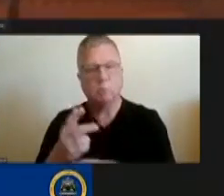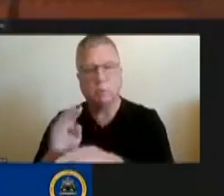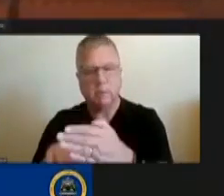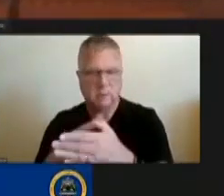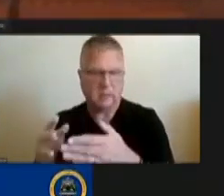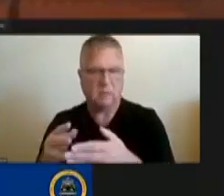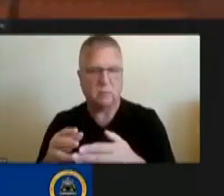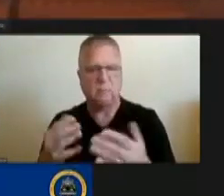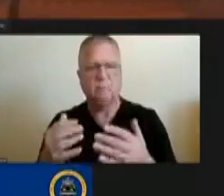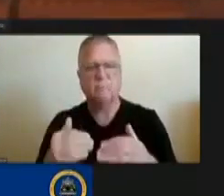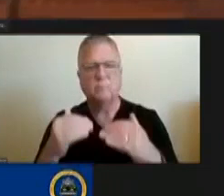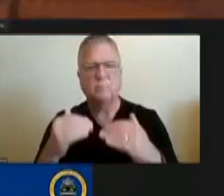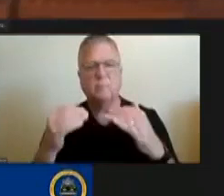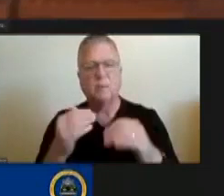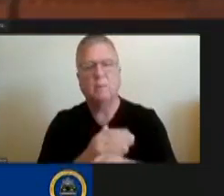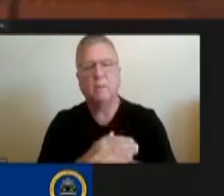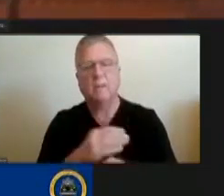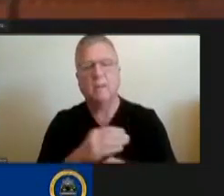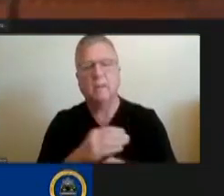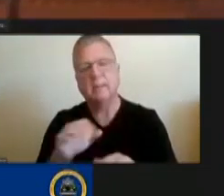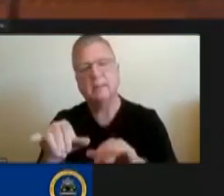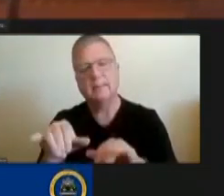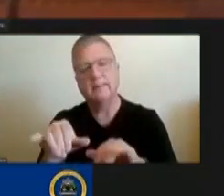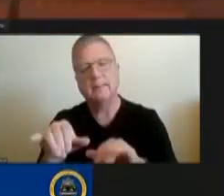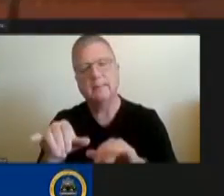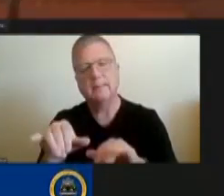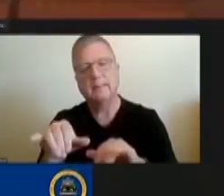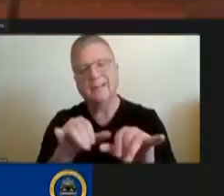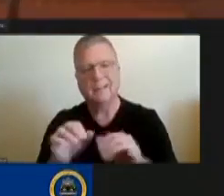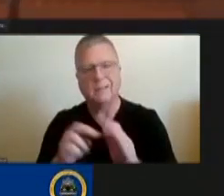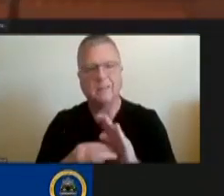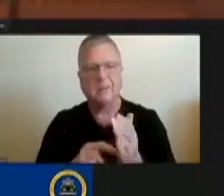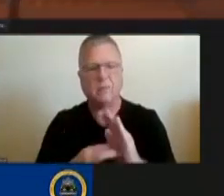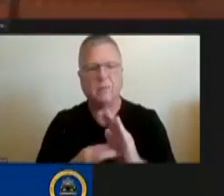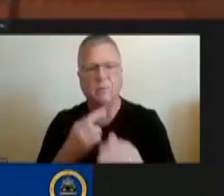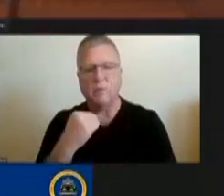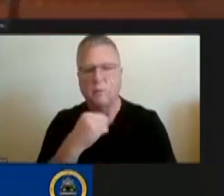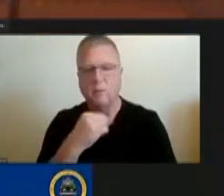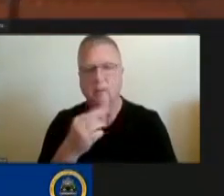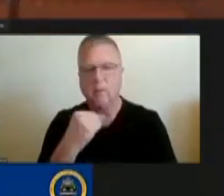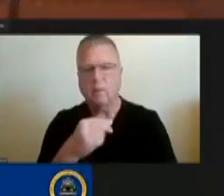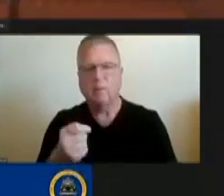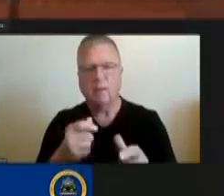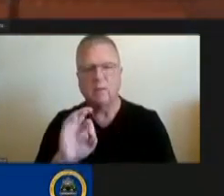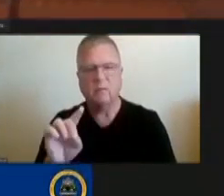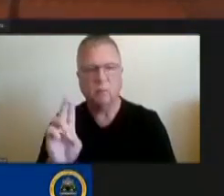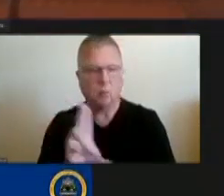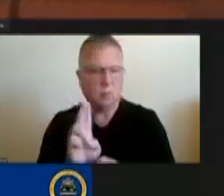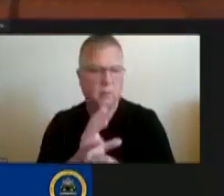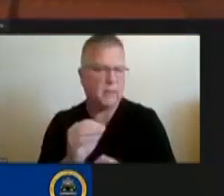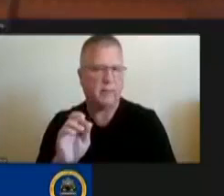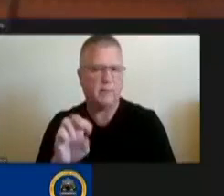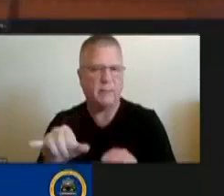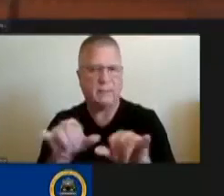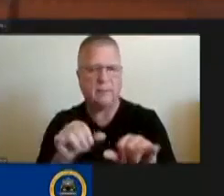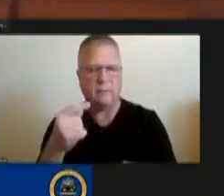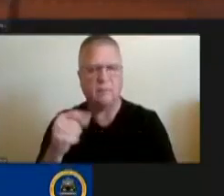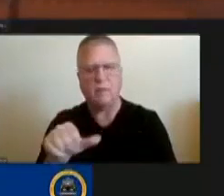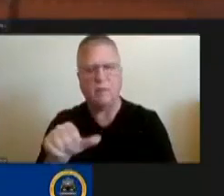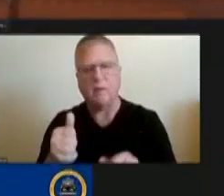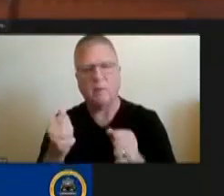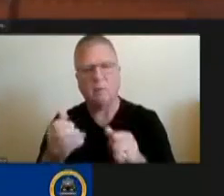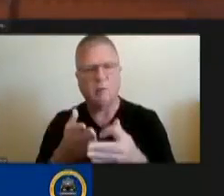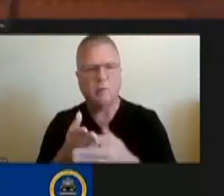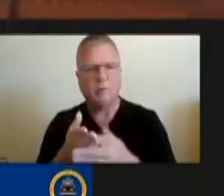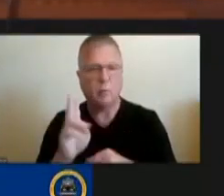update the standards and definitions for restaurant and restaurant fast food uses, and to update the standards for other drive-through uses